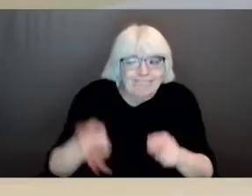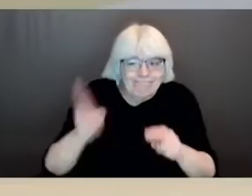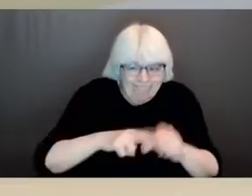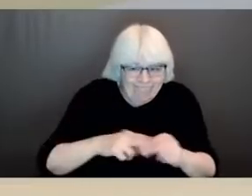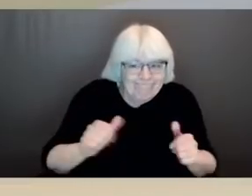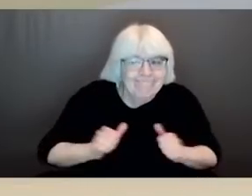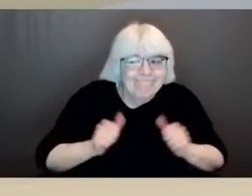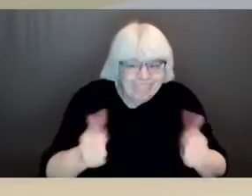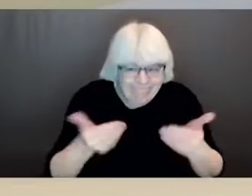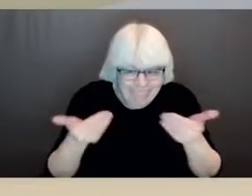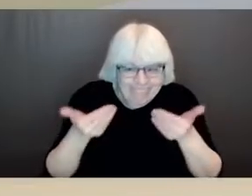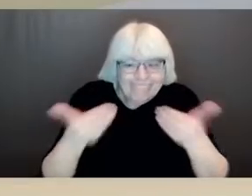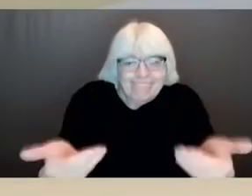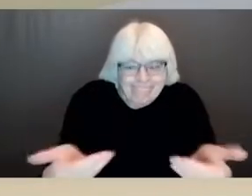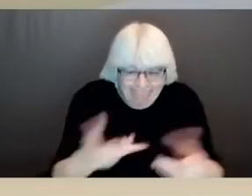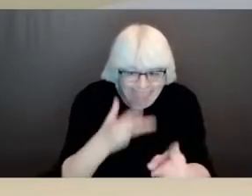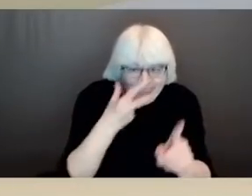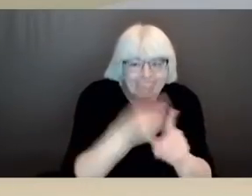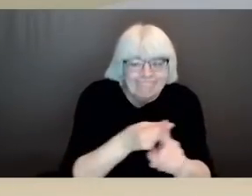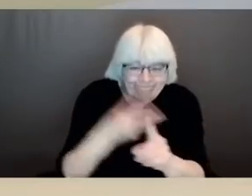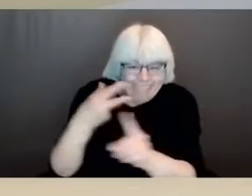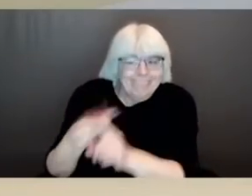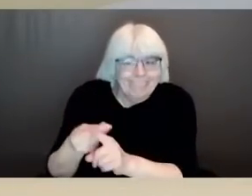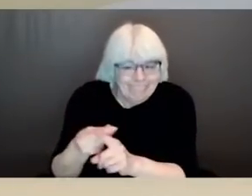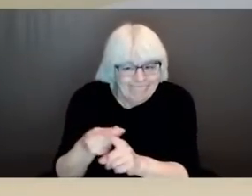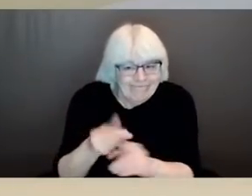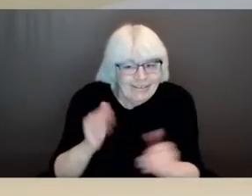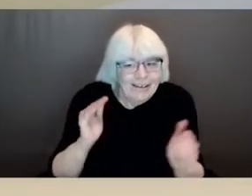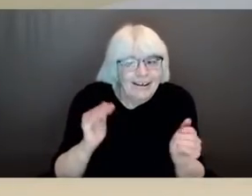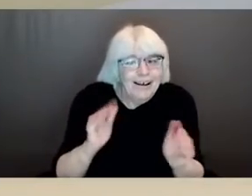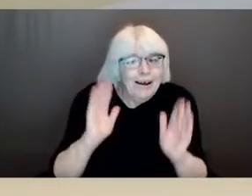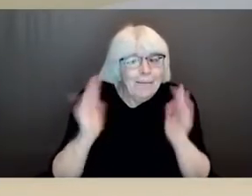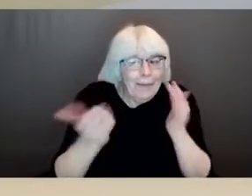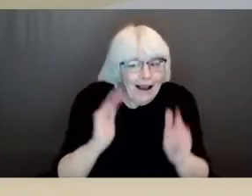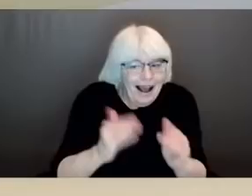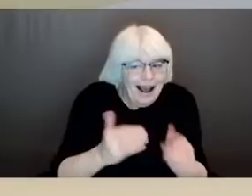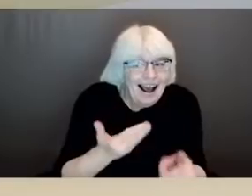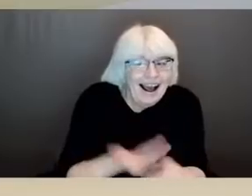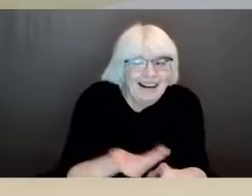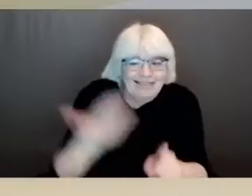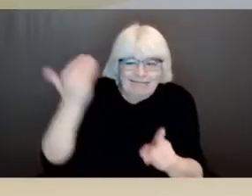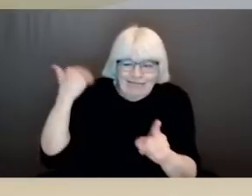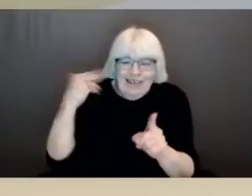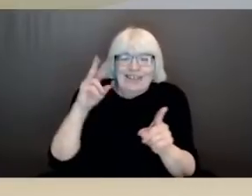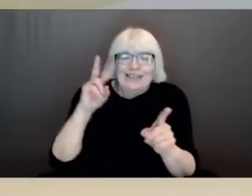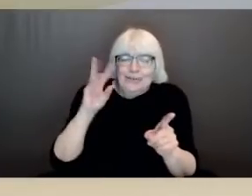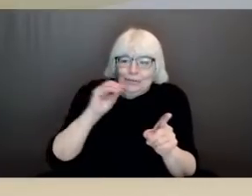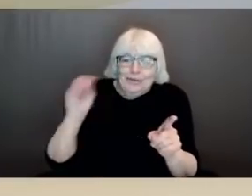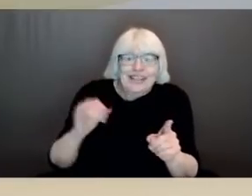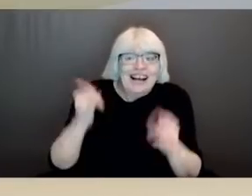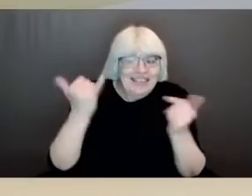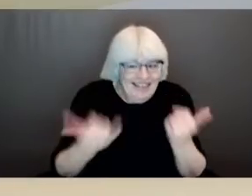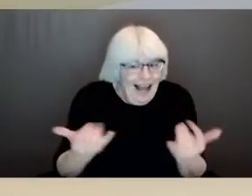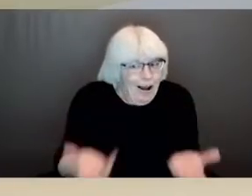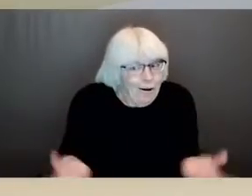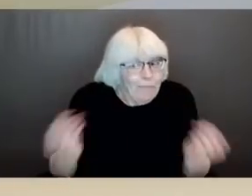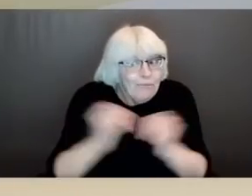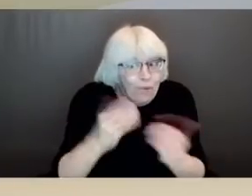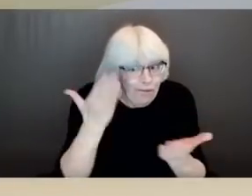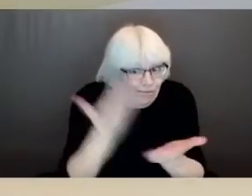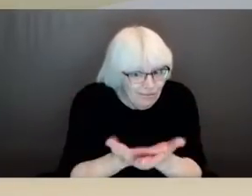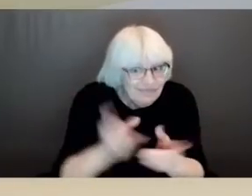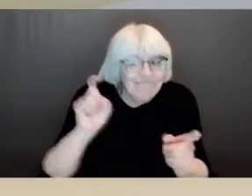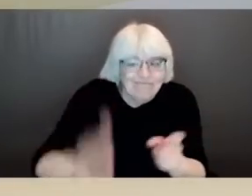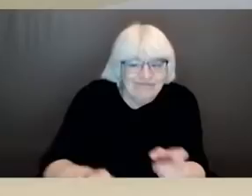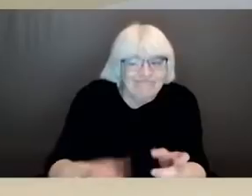vaccination rates, and that was compared to 2% in the weeks prior. And 40% of those